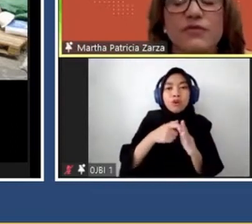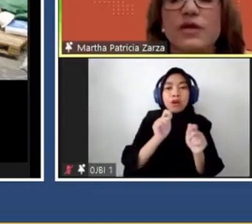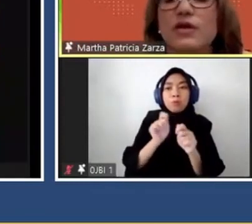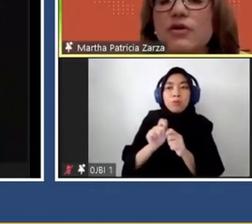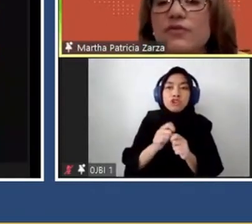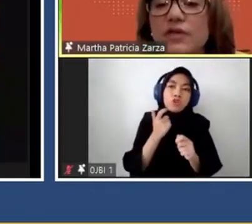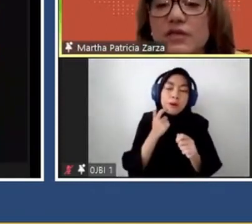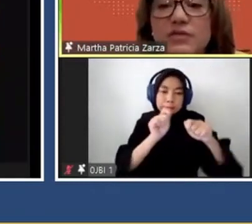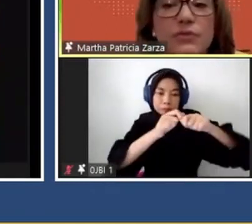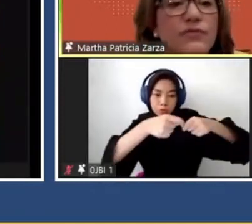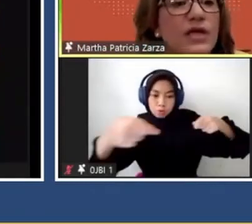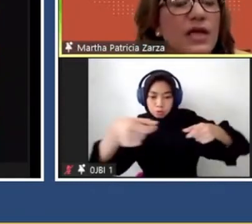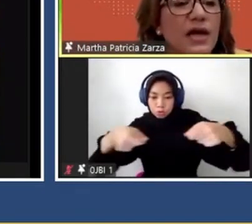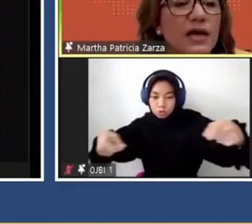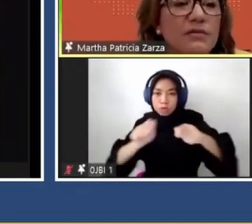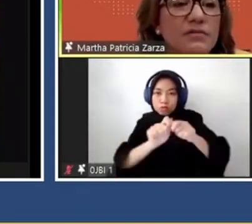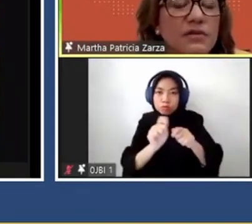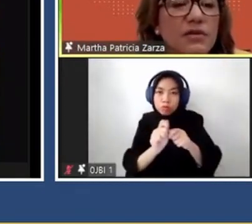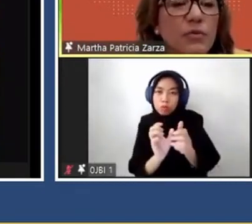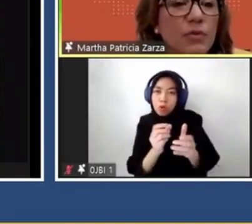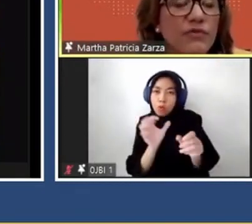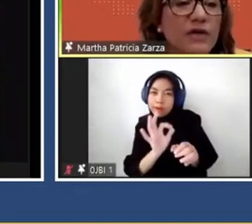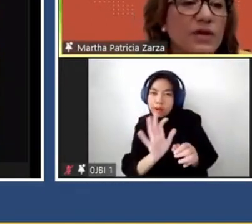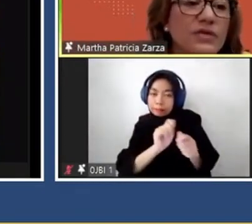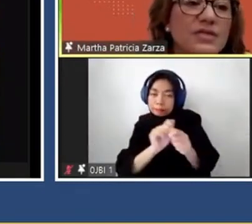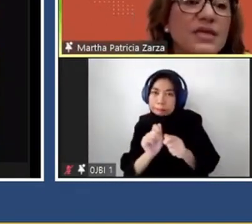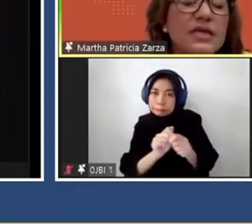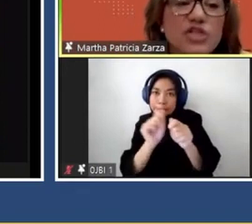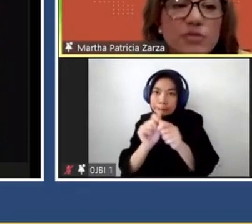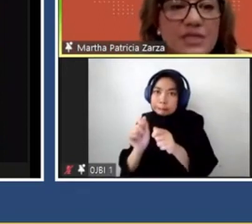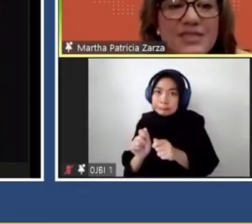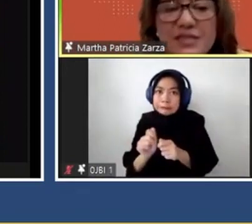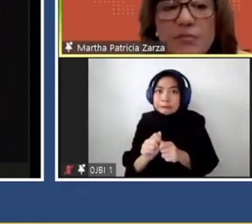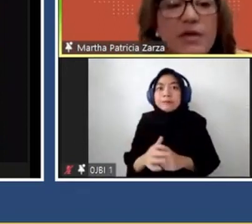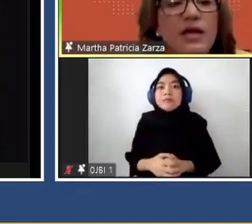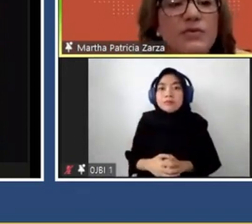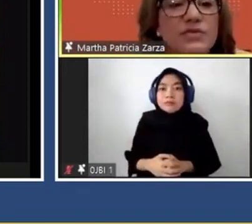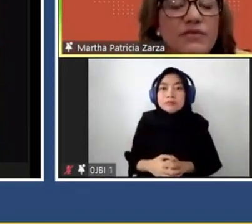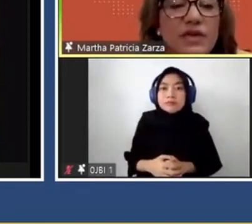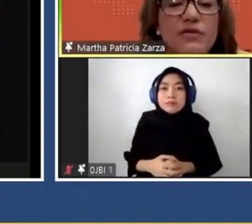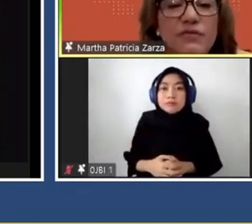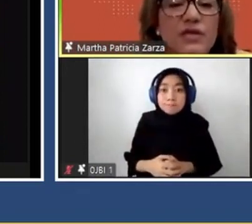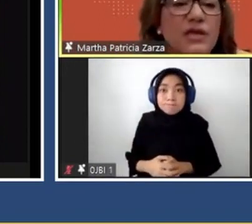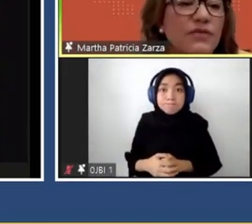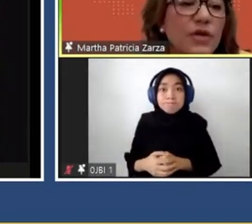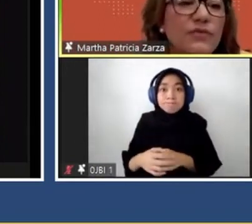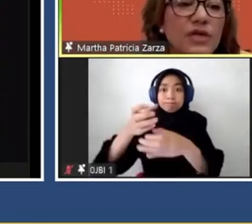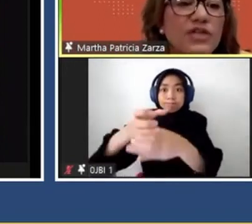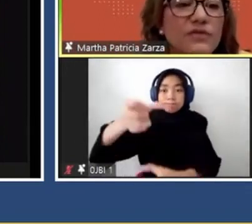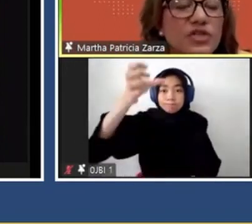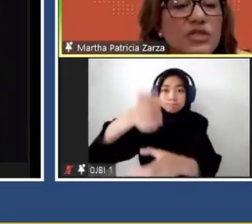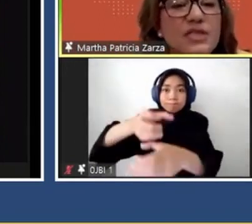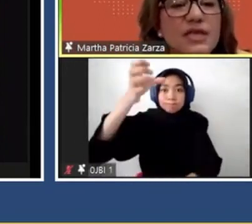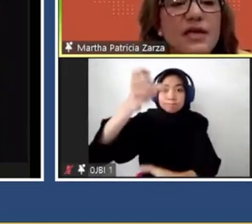measurements of the stove. And what we found out is the chimney system allows a very convenient airflow